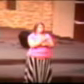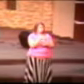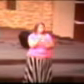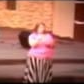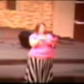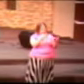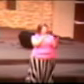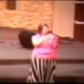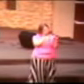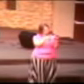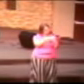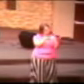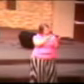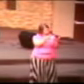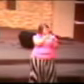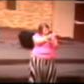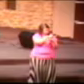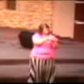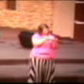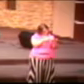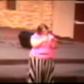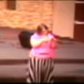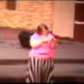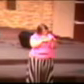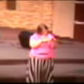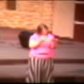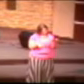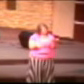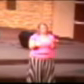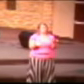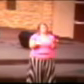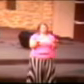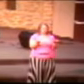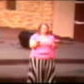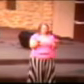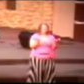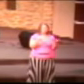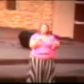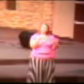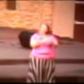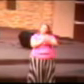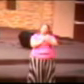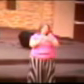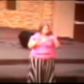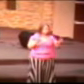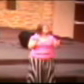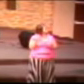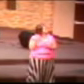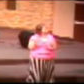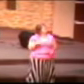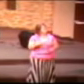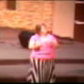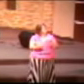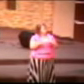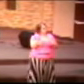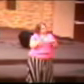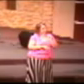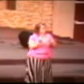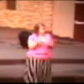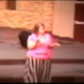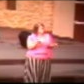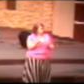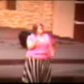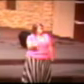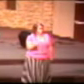man, I've got to give that person this and that person this. I would like to strongly argue that you can't do this alone.